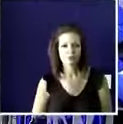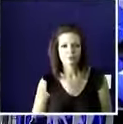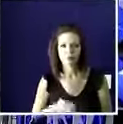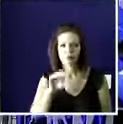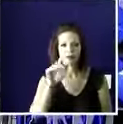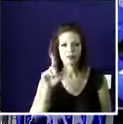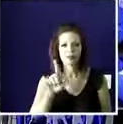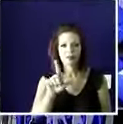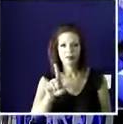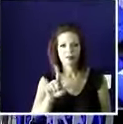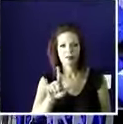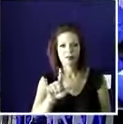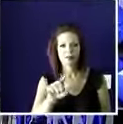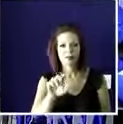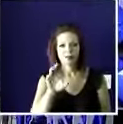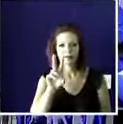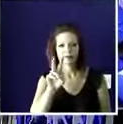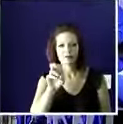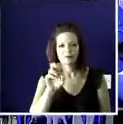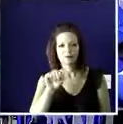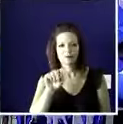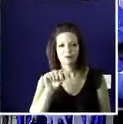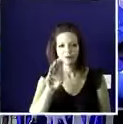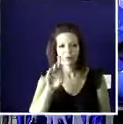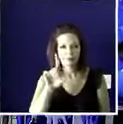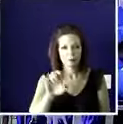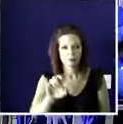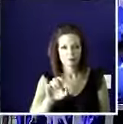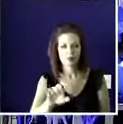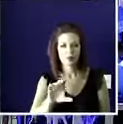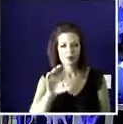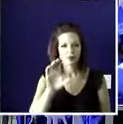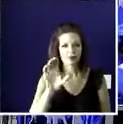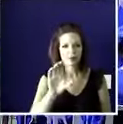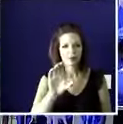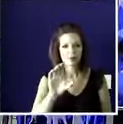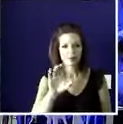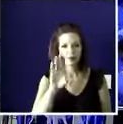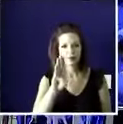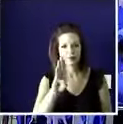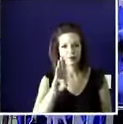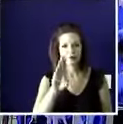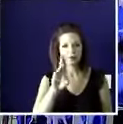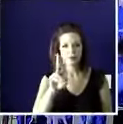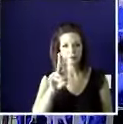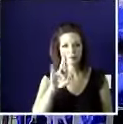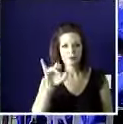Lily Mae Venable. Caleb Aaron Burris.